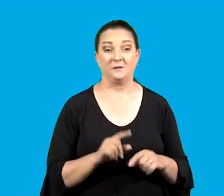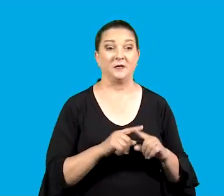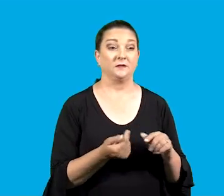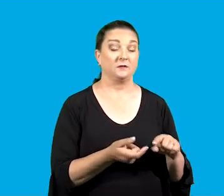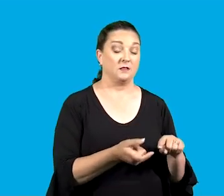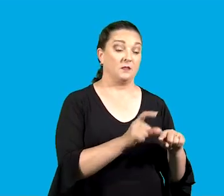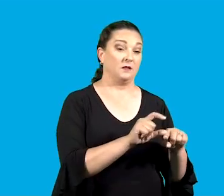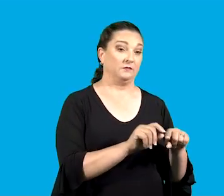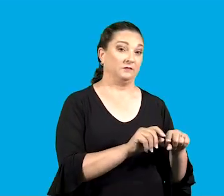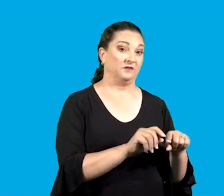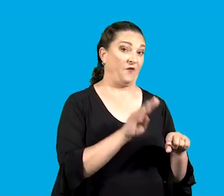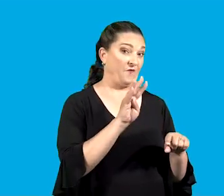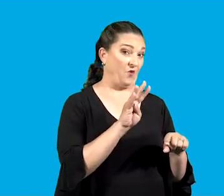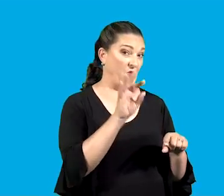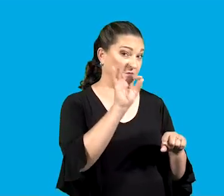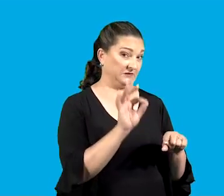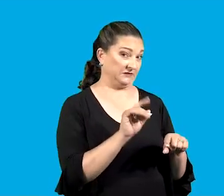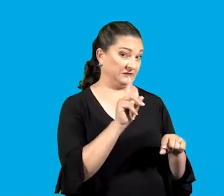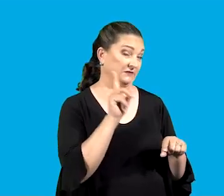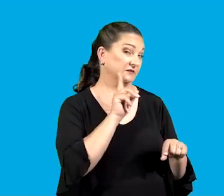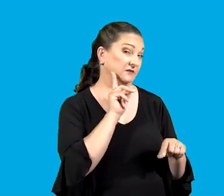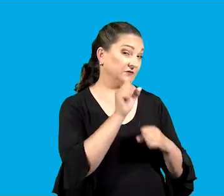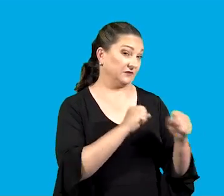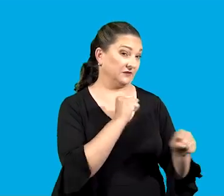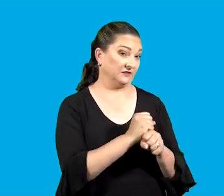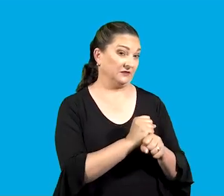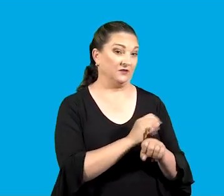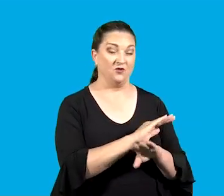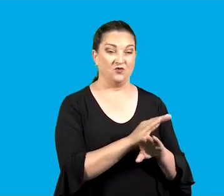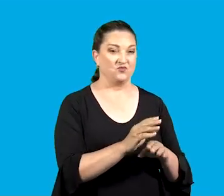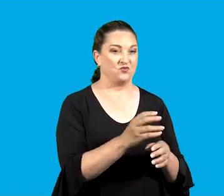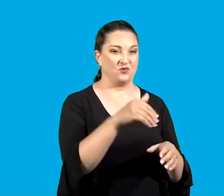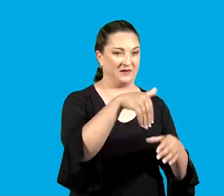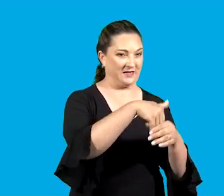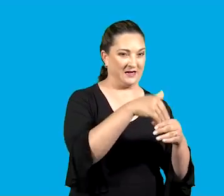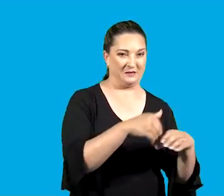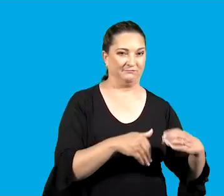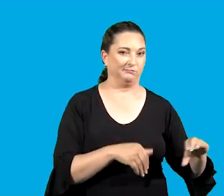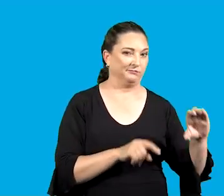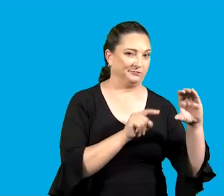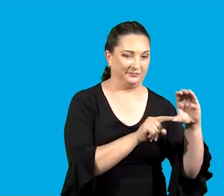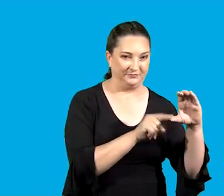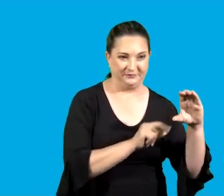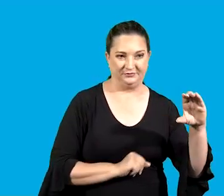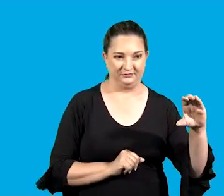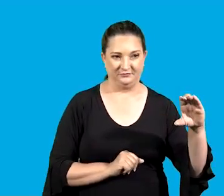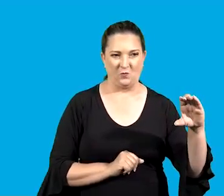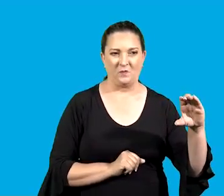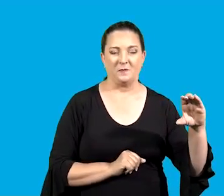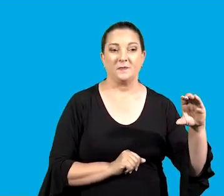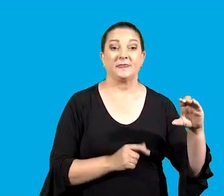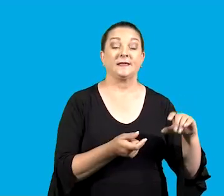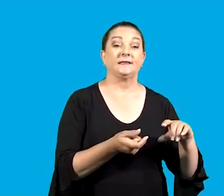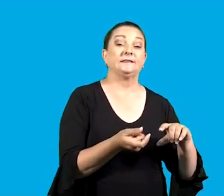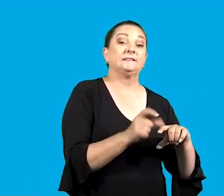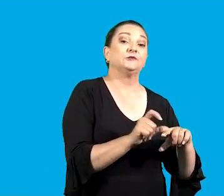4% per annum is not capitalized and is receivable at the end of each month. So it simply means my interest